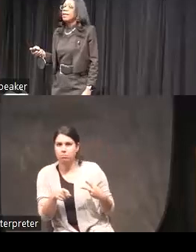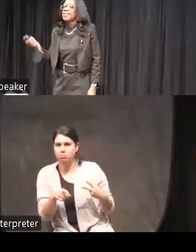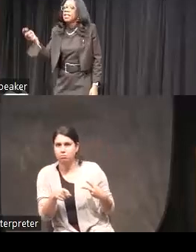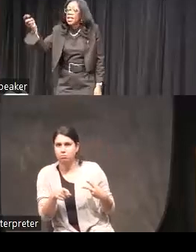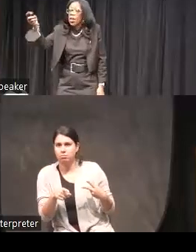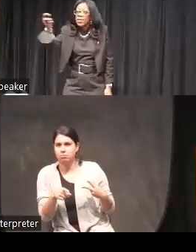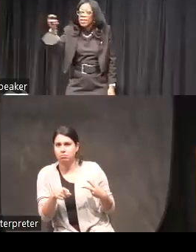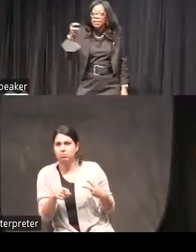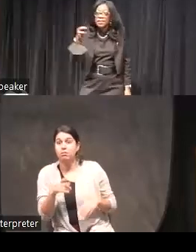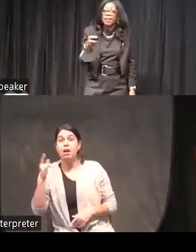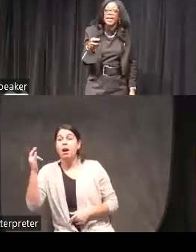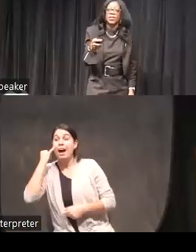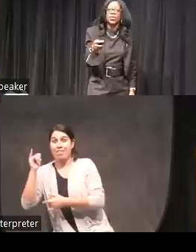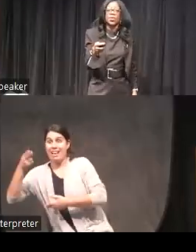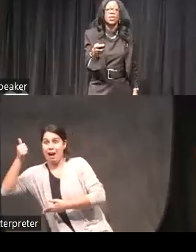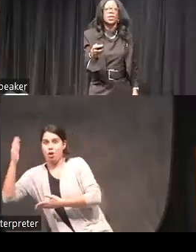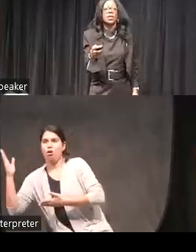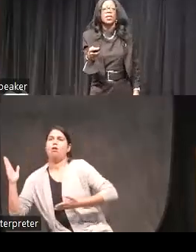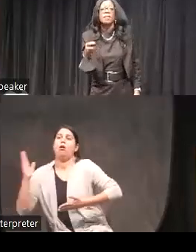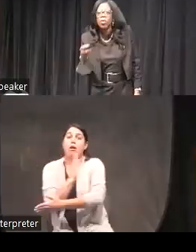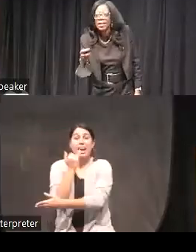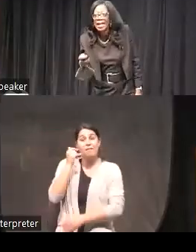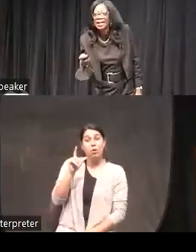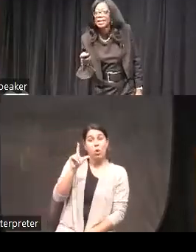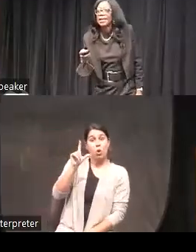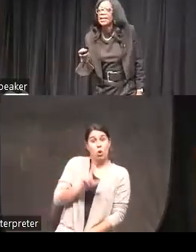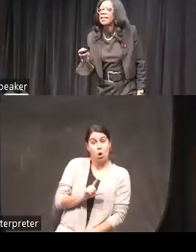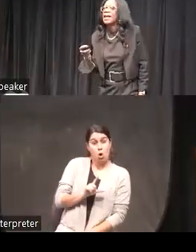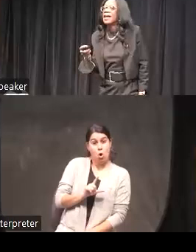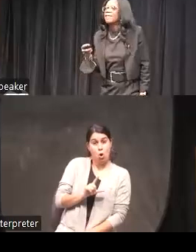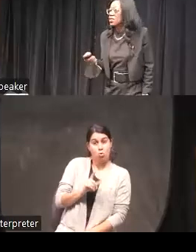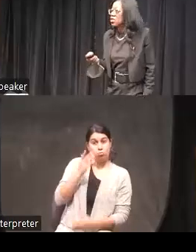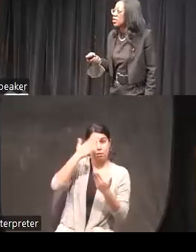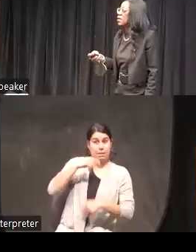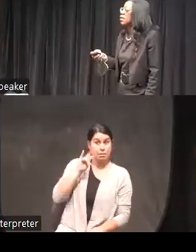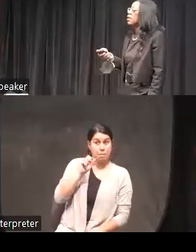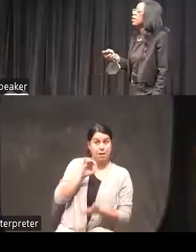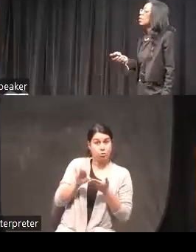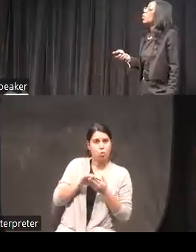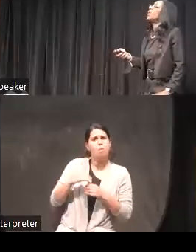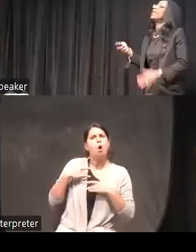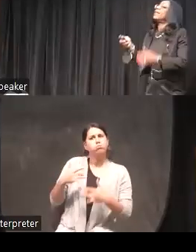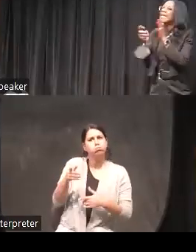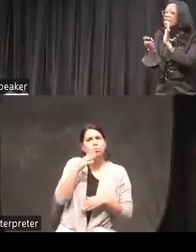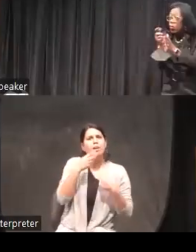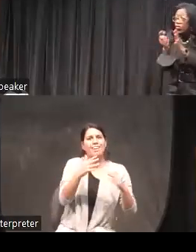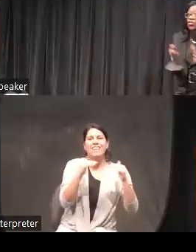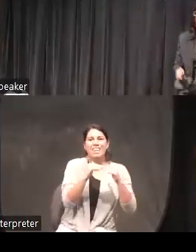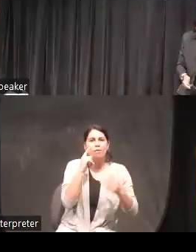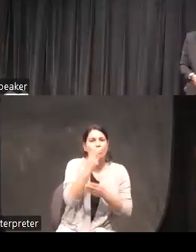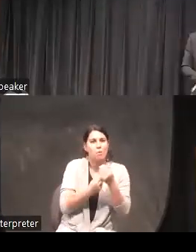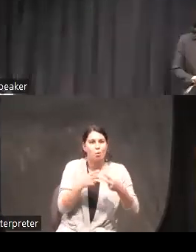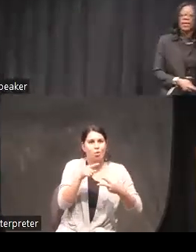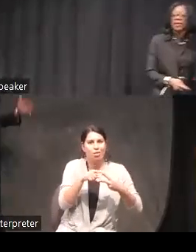right? And the lower the implicit bias score, the more likely that physician would give equal